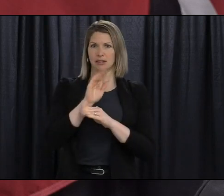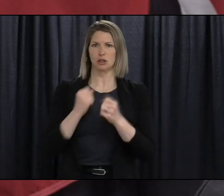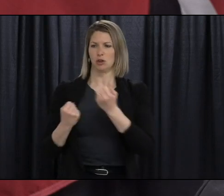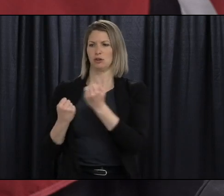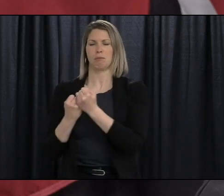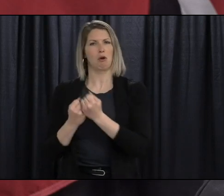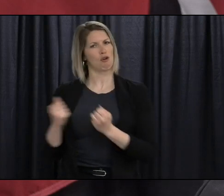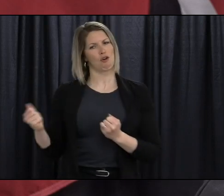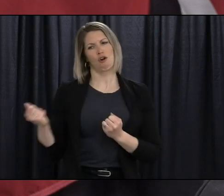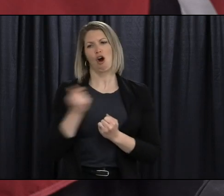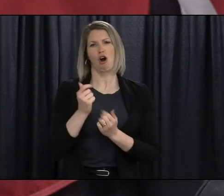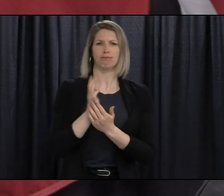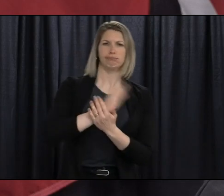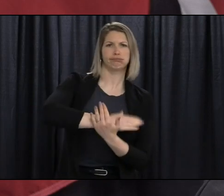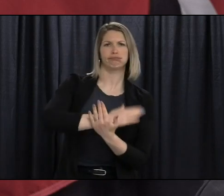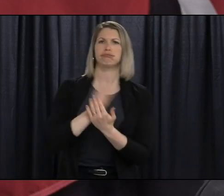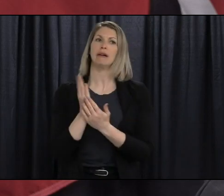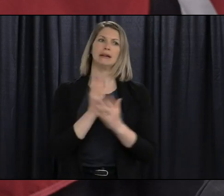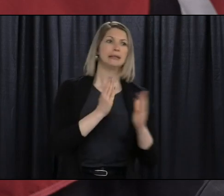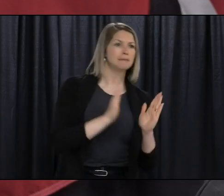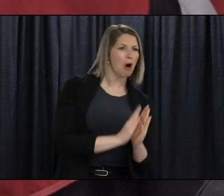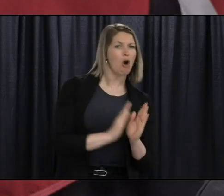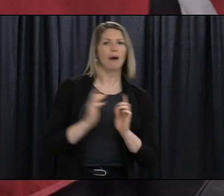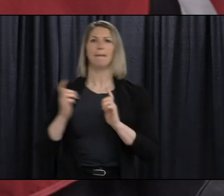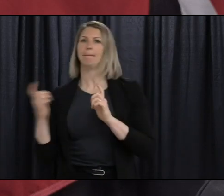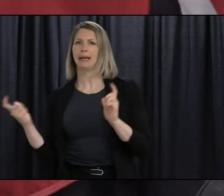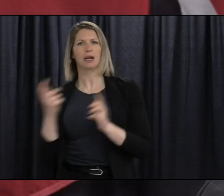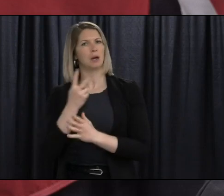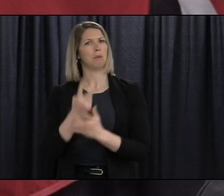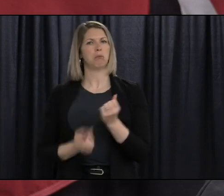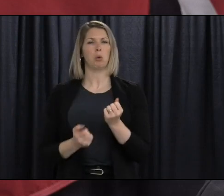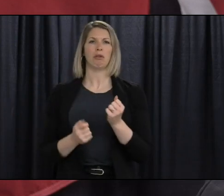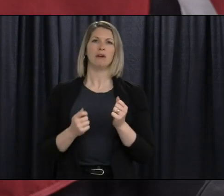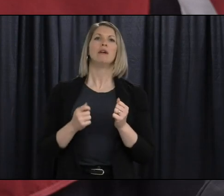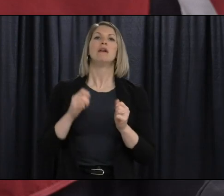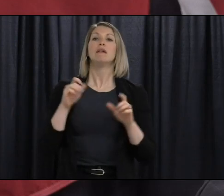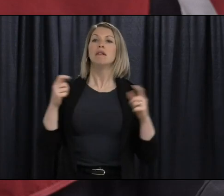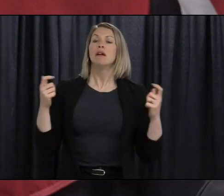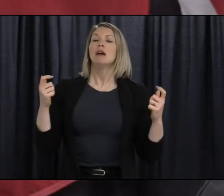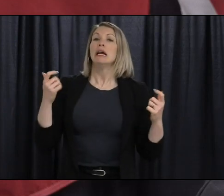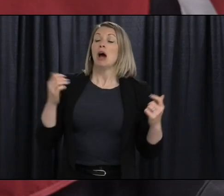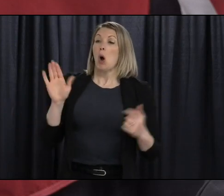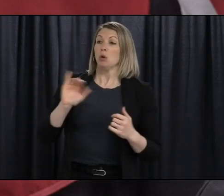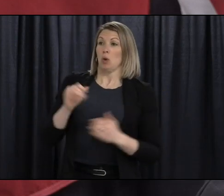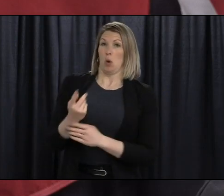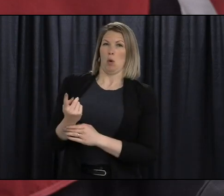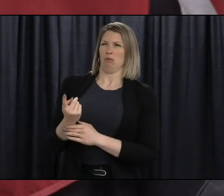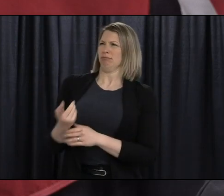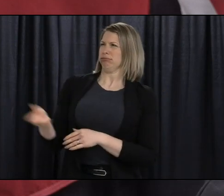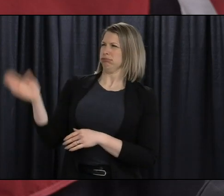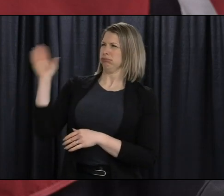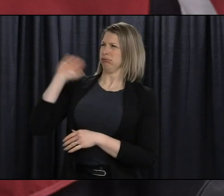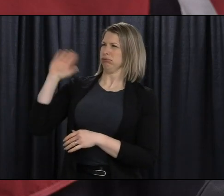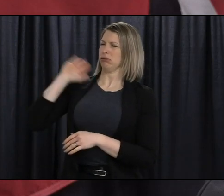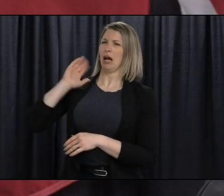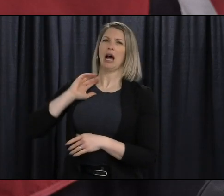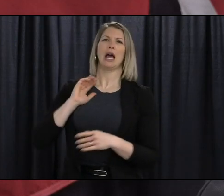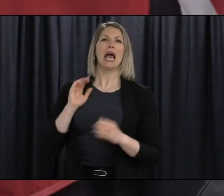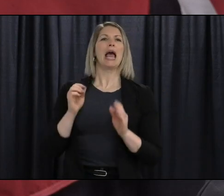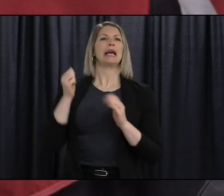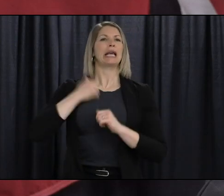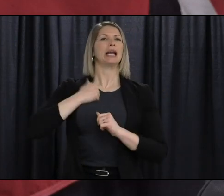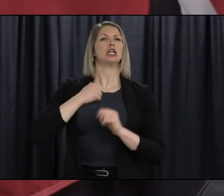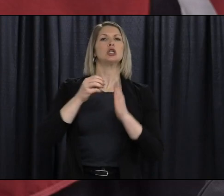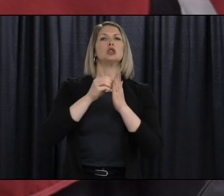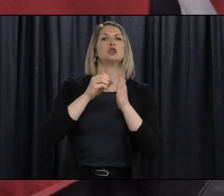week ago, if you remember, we talked a bit about the Canada Emergency Student Benefit. That was announced, and today we're pleased to be able to